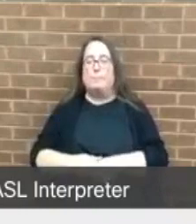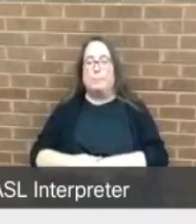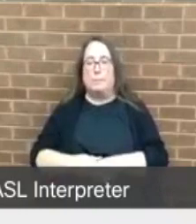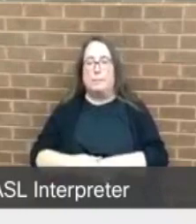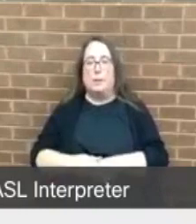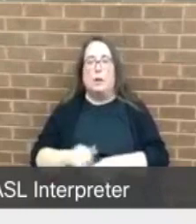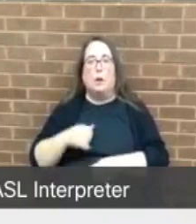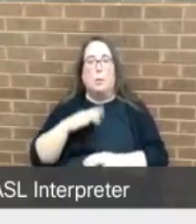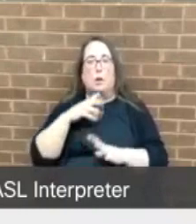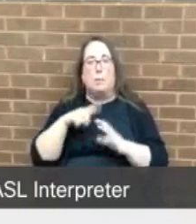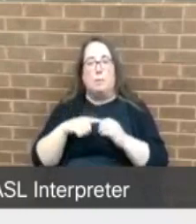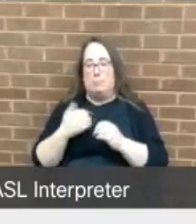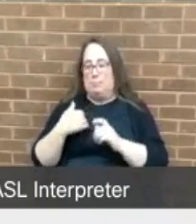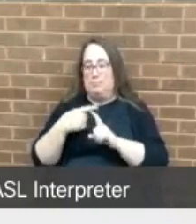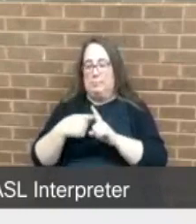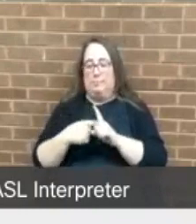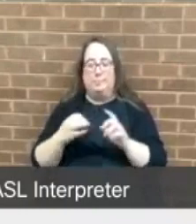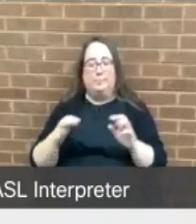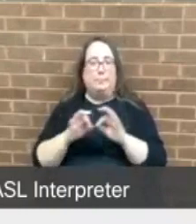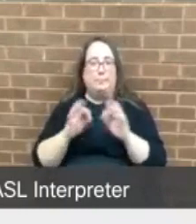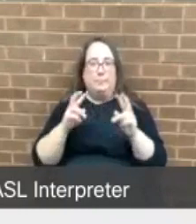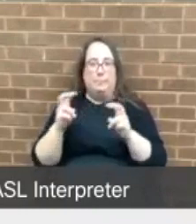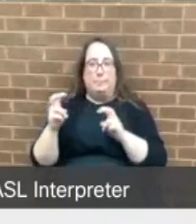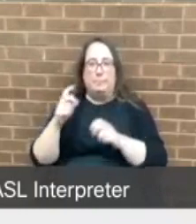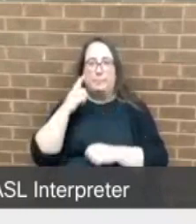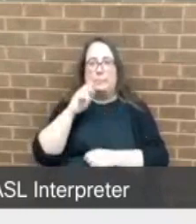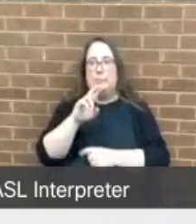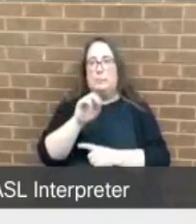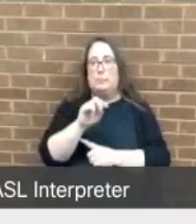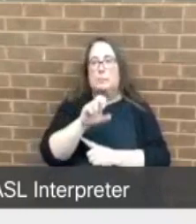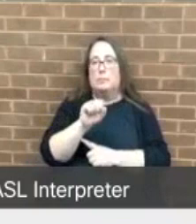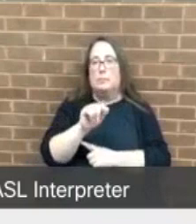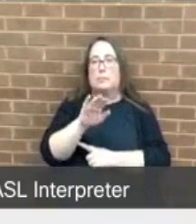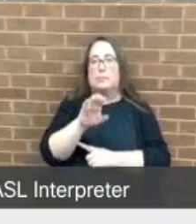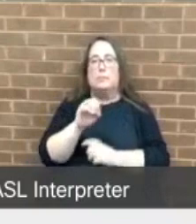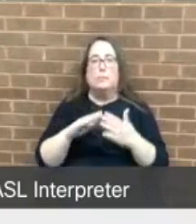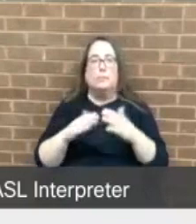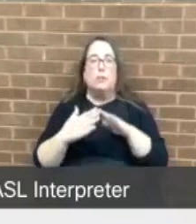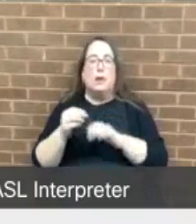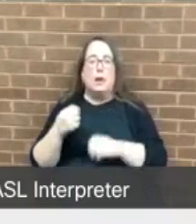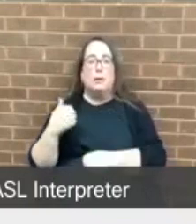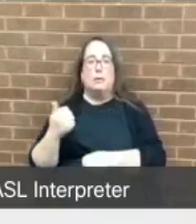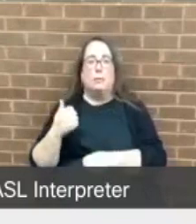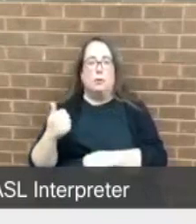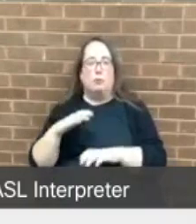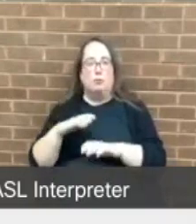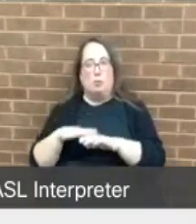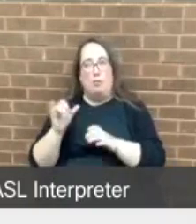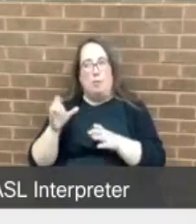is an important issue to both the River's Edge community and commuters on the corridor.